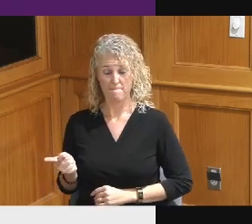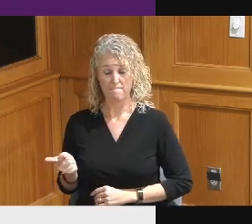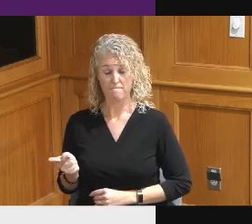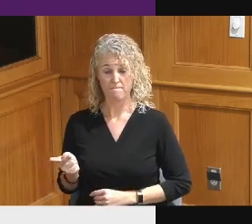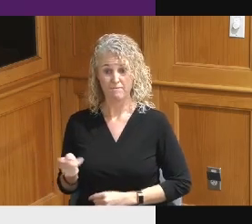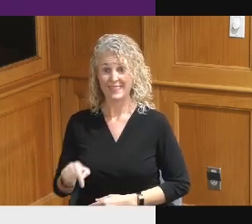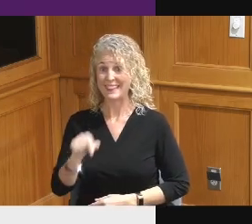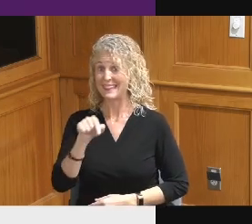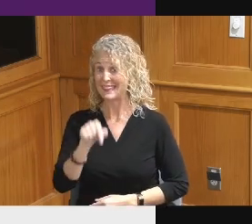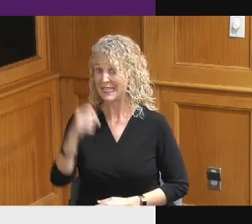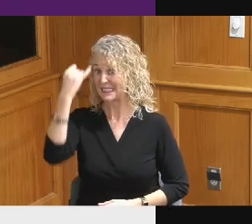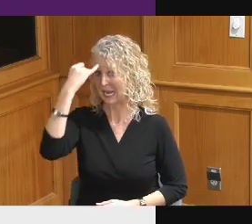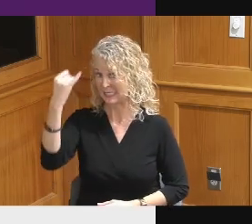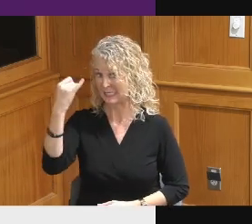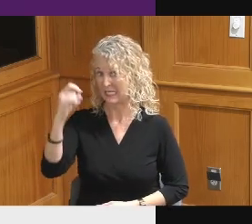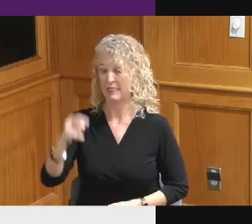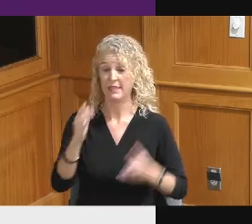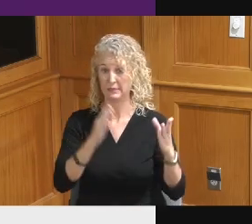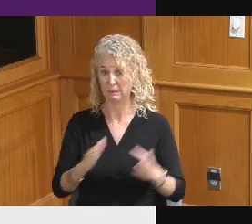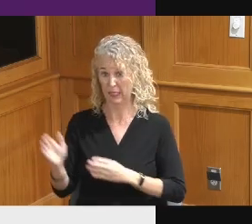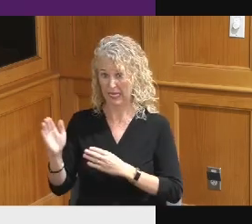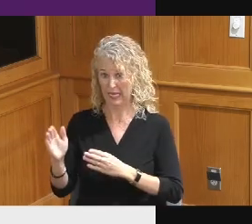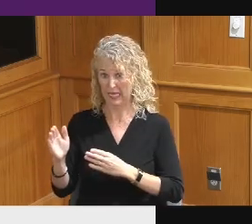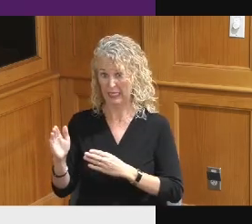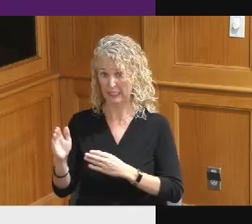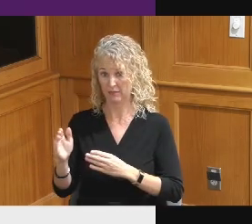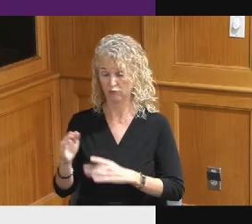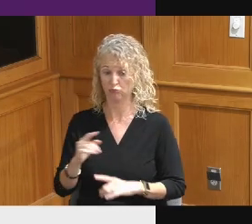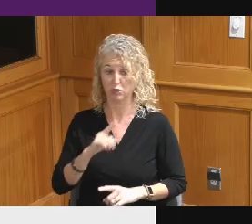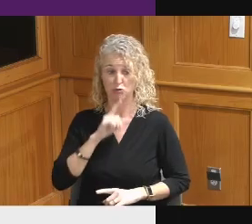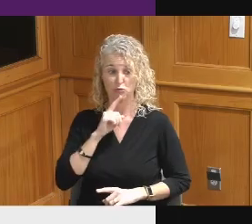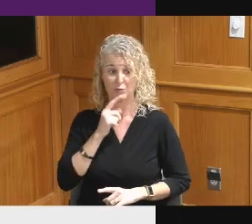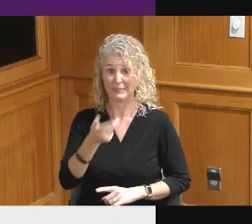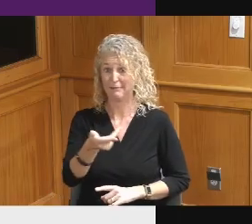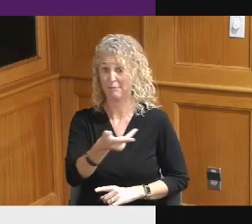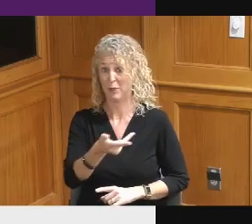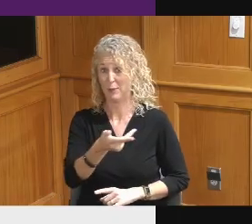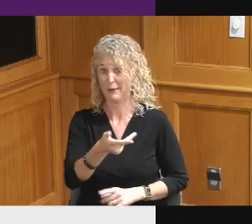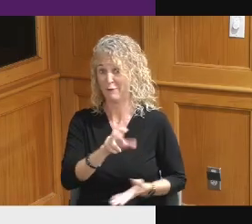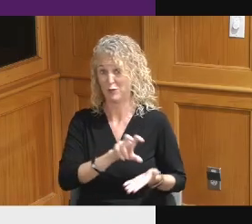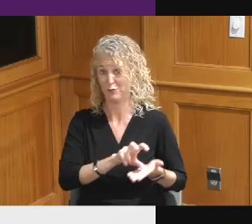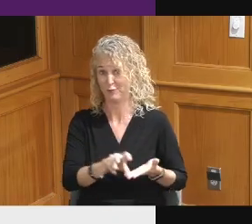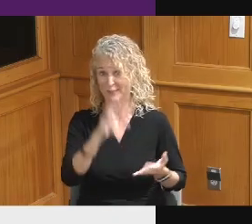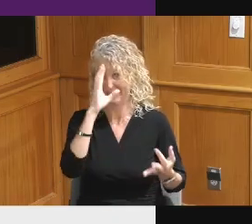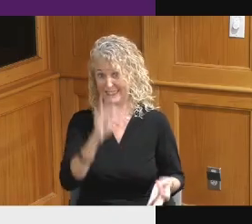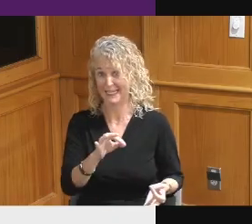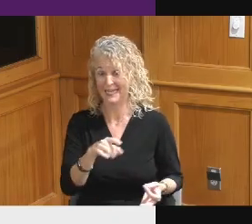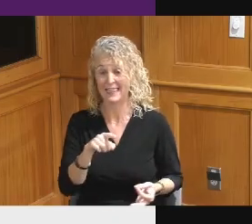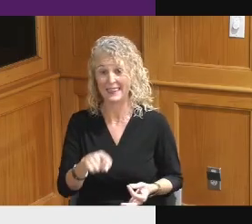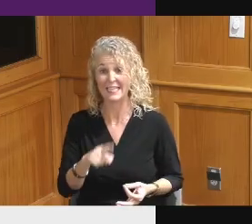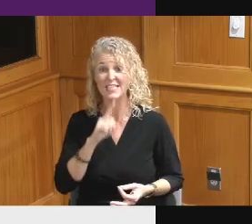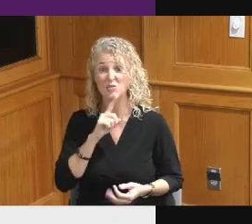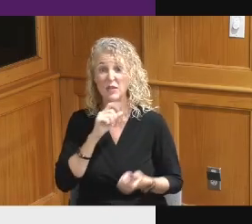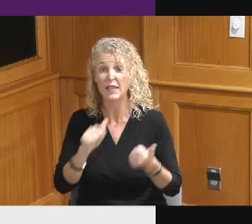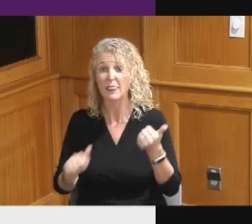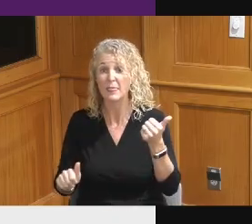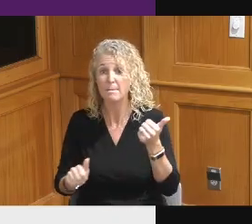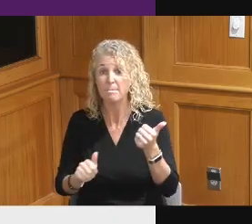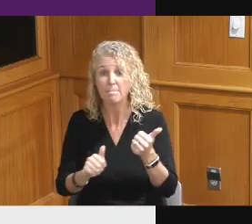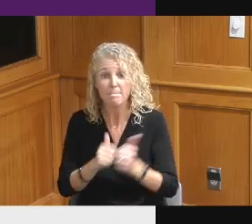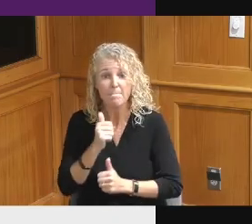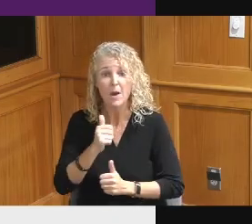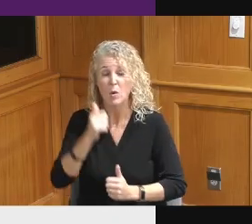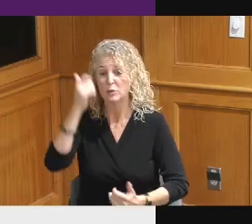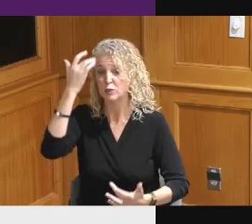She says this effort that really was seeded initially by the county's major investment is one of the 3 most innovative things she's seeing around the